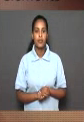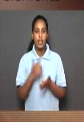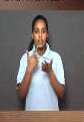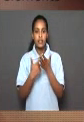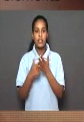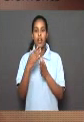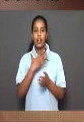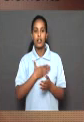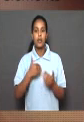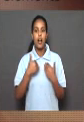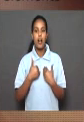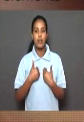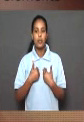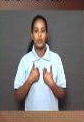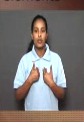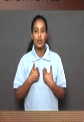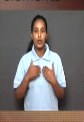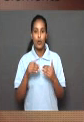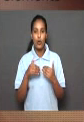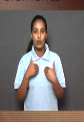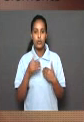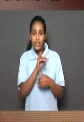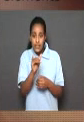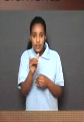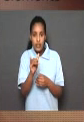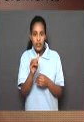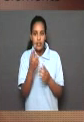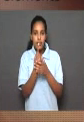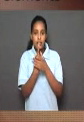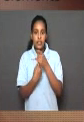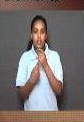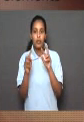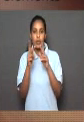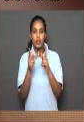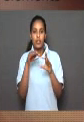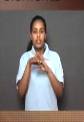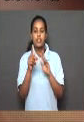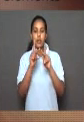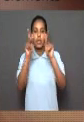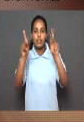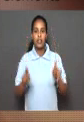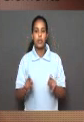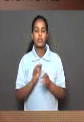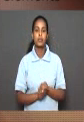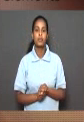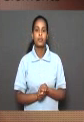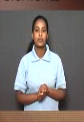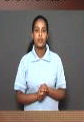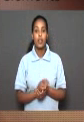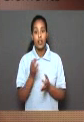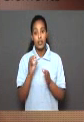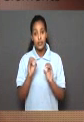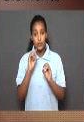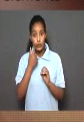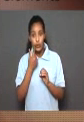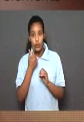These elements have been allotted the same single place in the periodic table, even